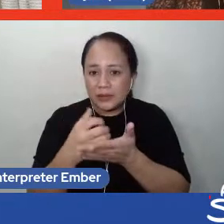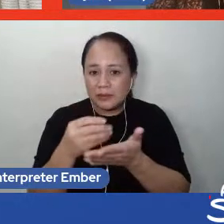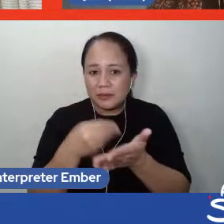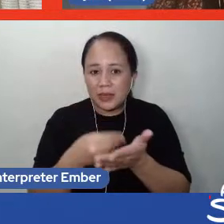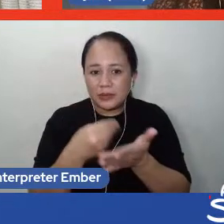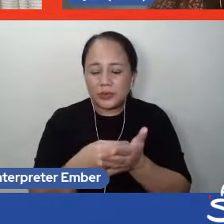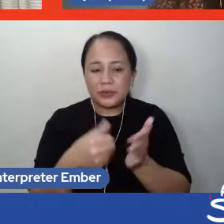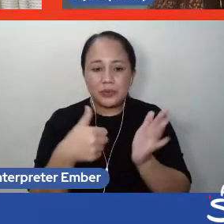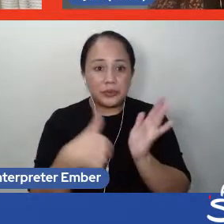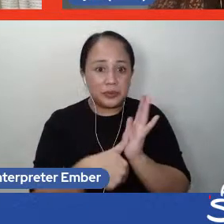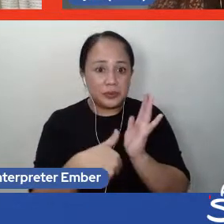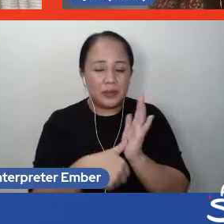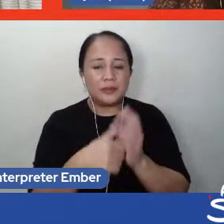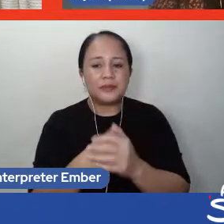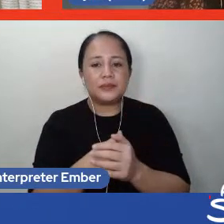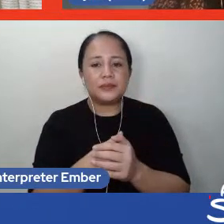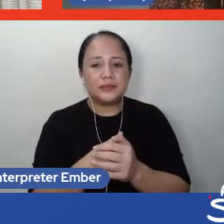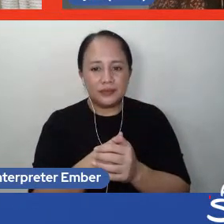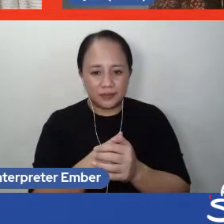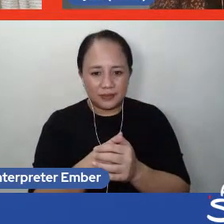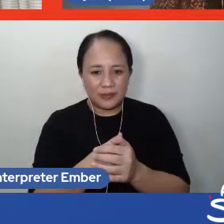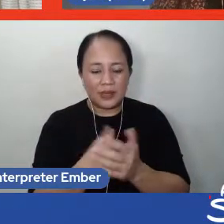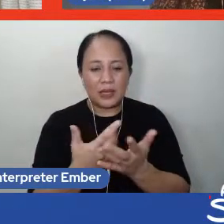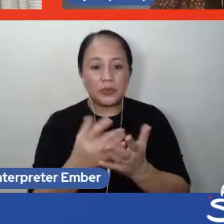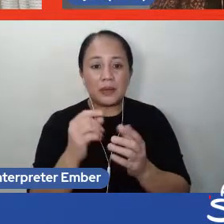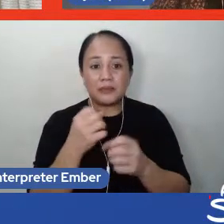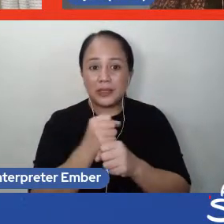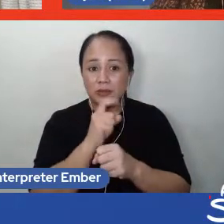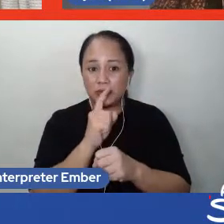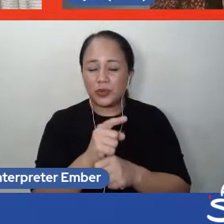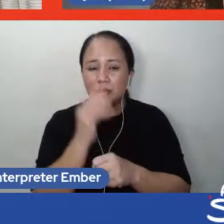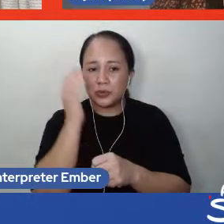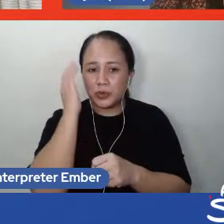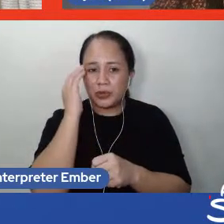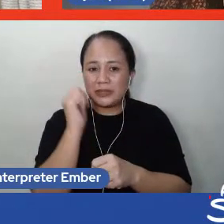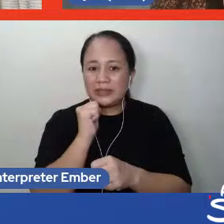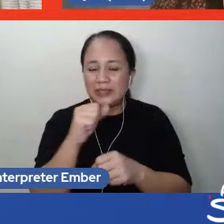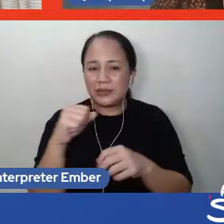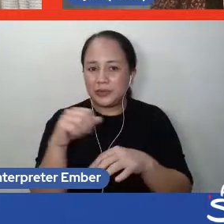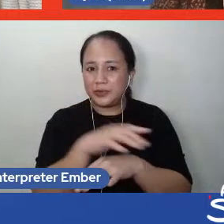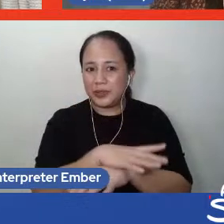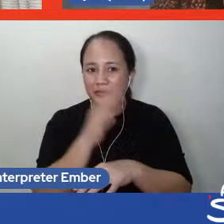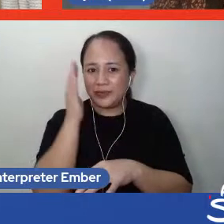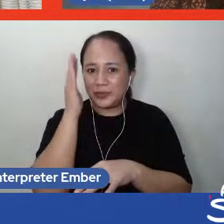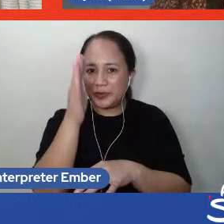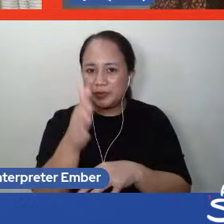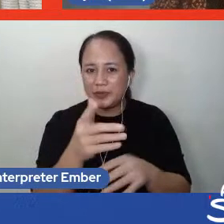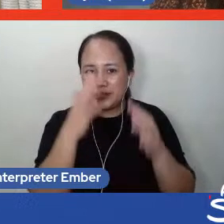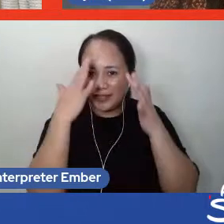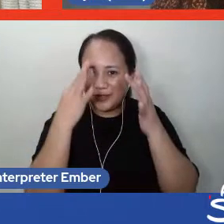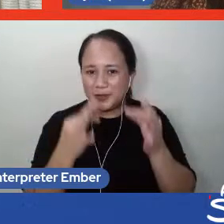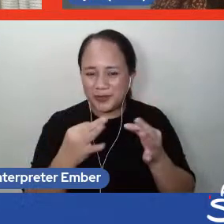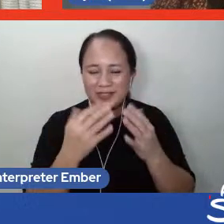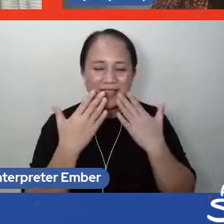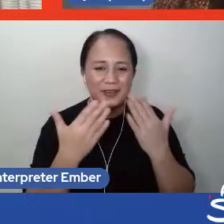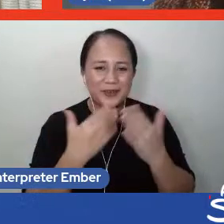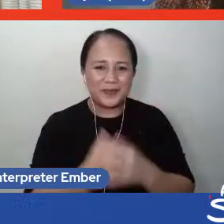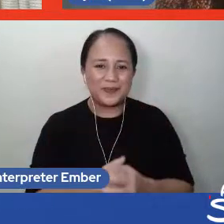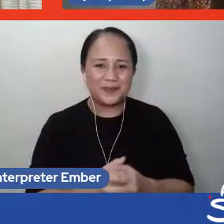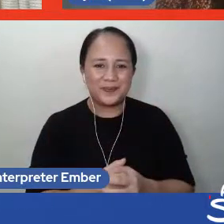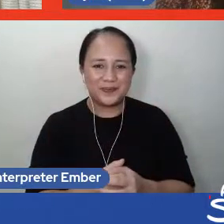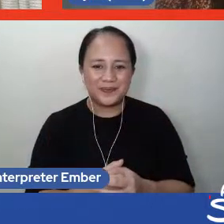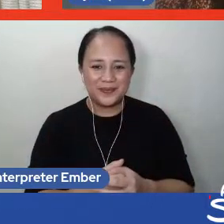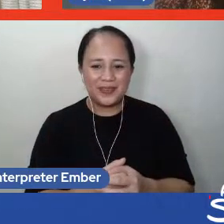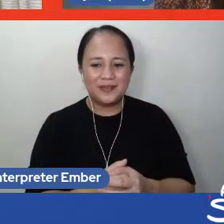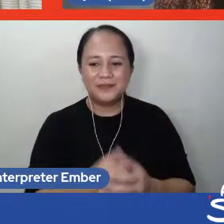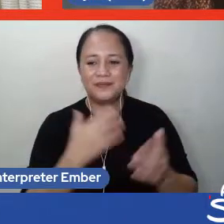the elections, and let's make sure that it will not influence their future decisions. Thank you. Thank